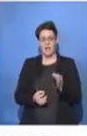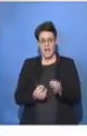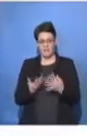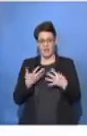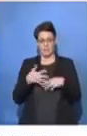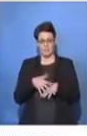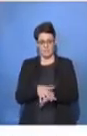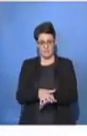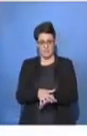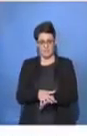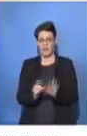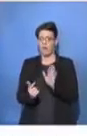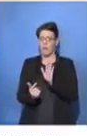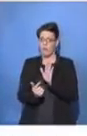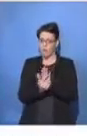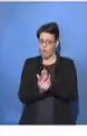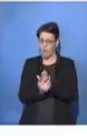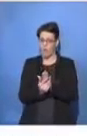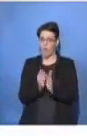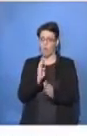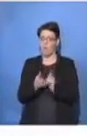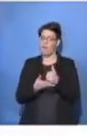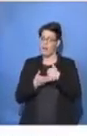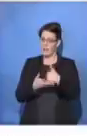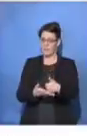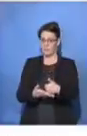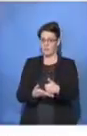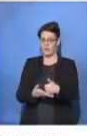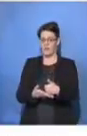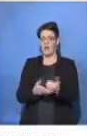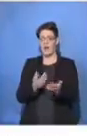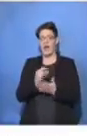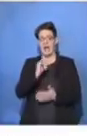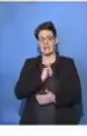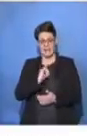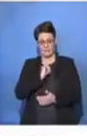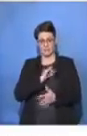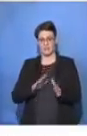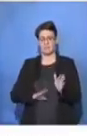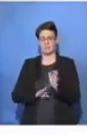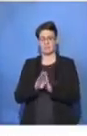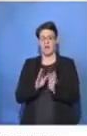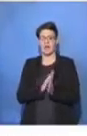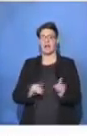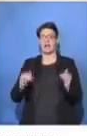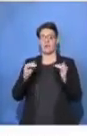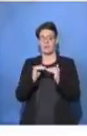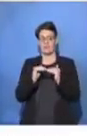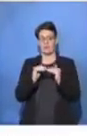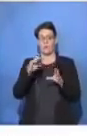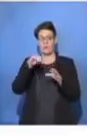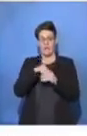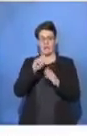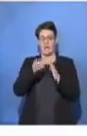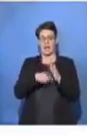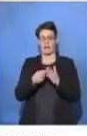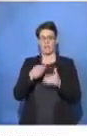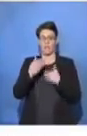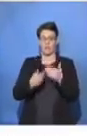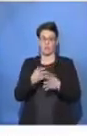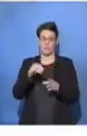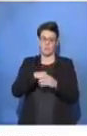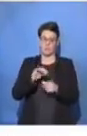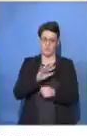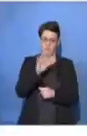implemented, the law will go a long way towards advancing integrity and equity in the electoral process in South Africa.